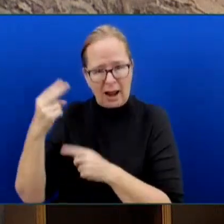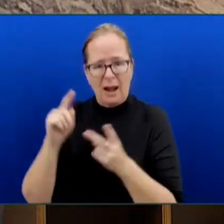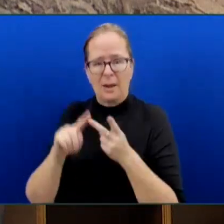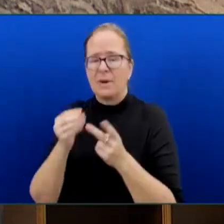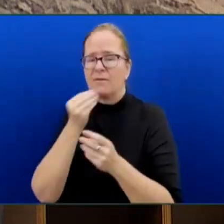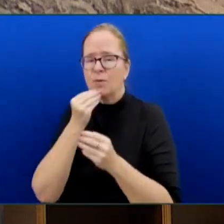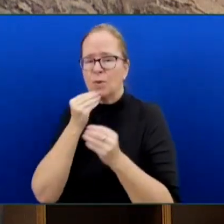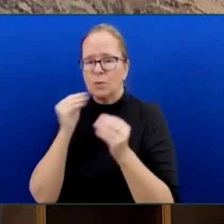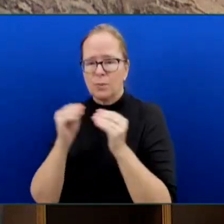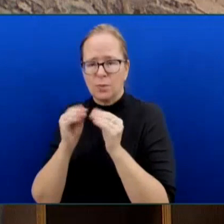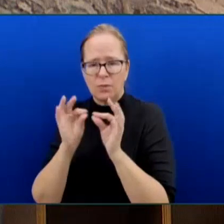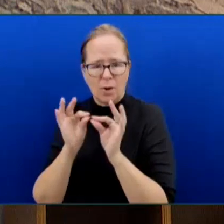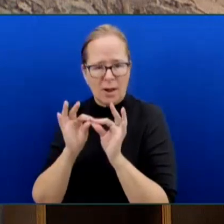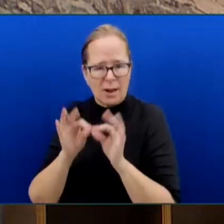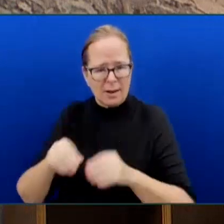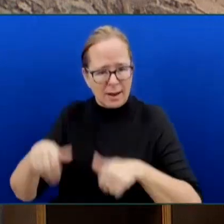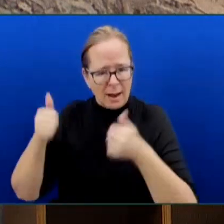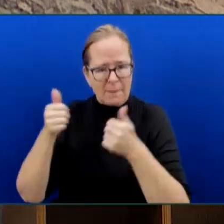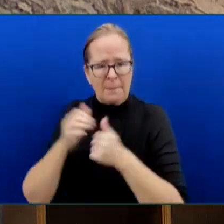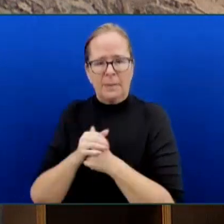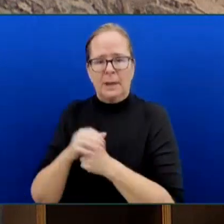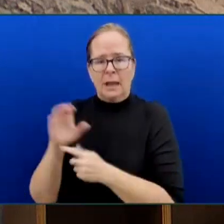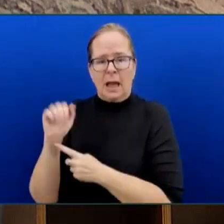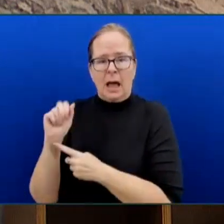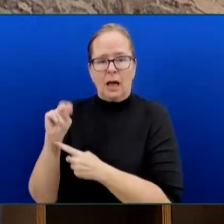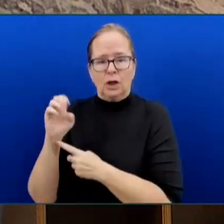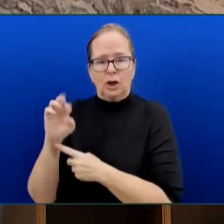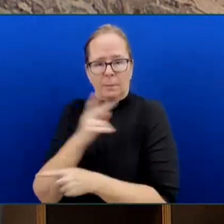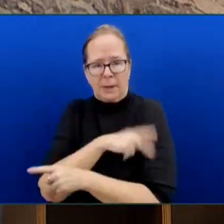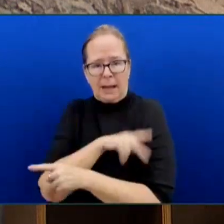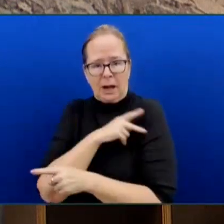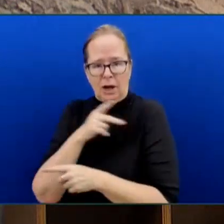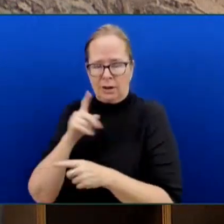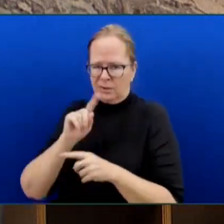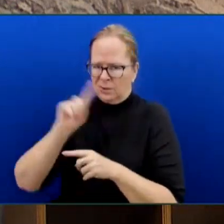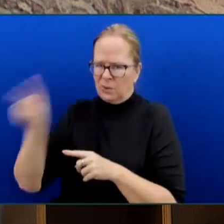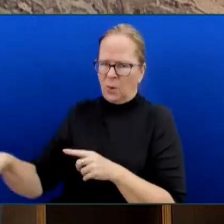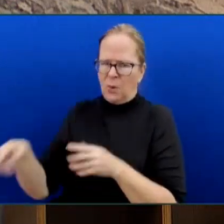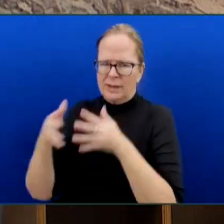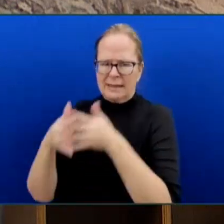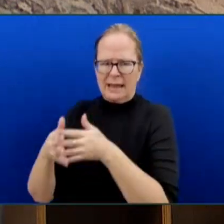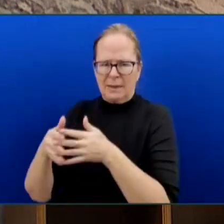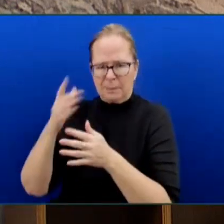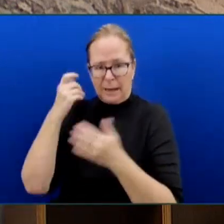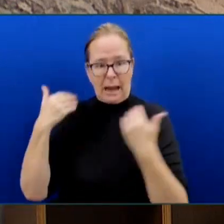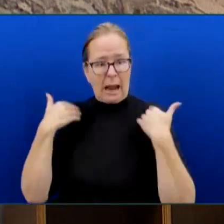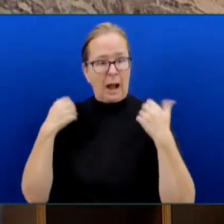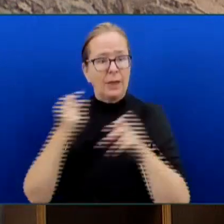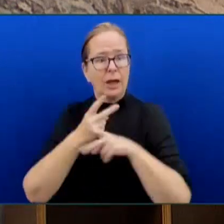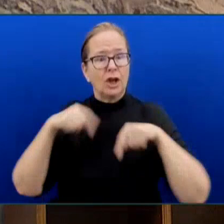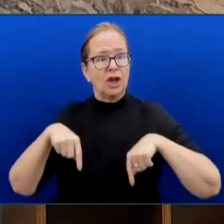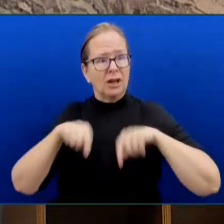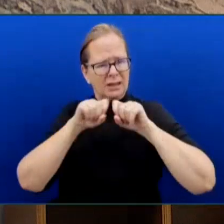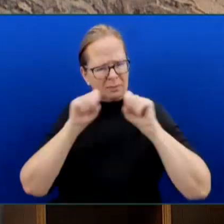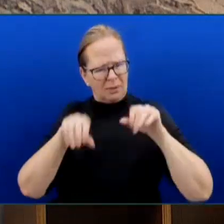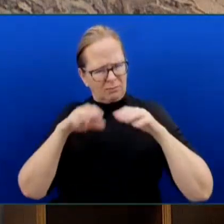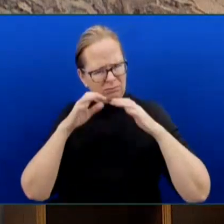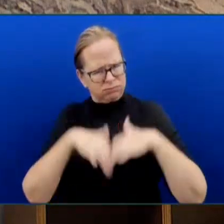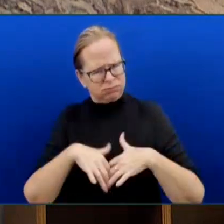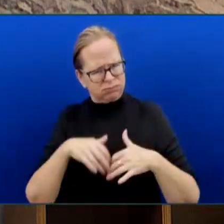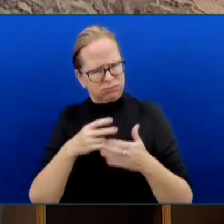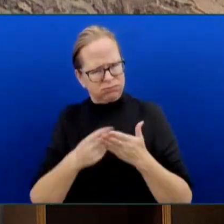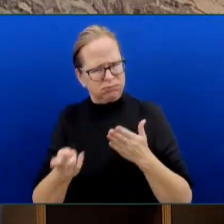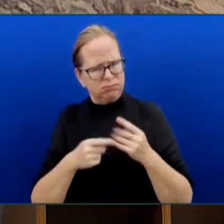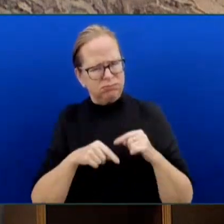country by a healthcare system in collapse. And the Premier loves to admit how bad things are, but never seems to fix